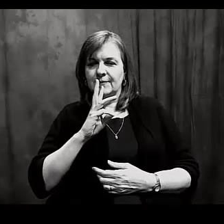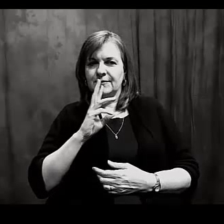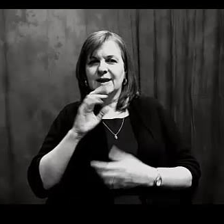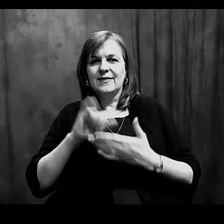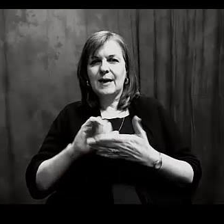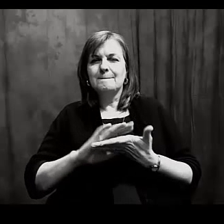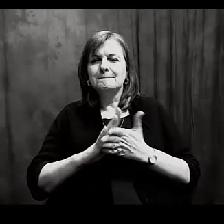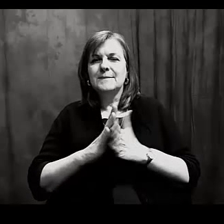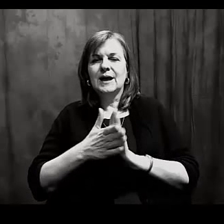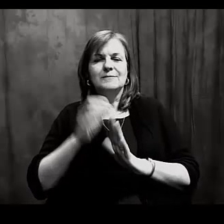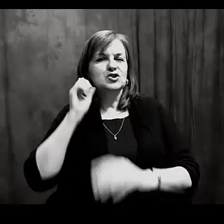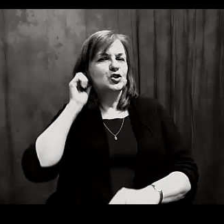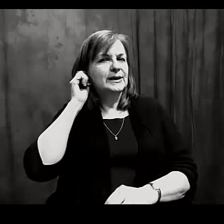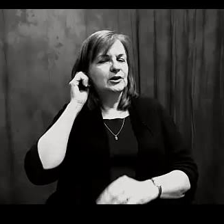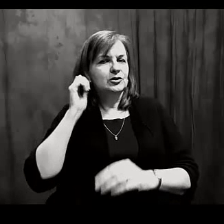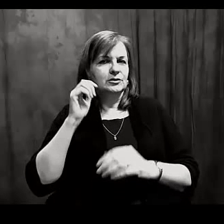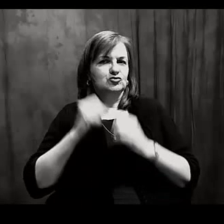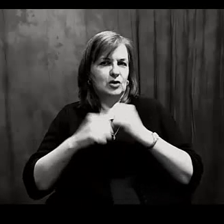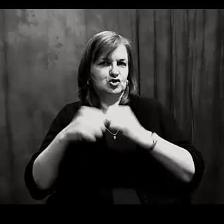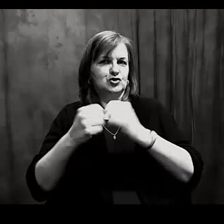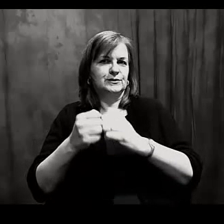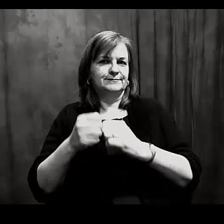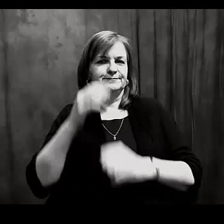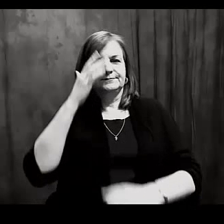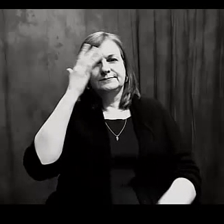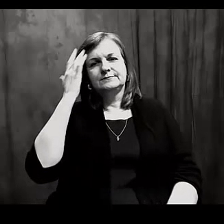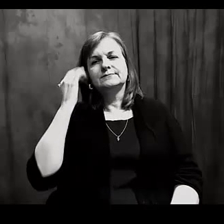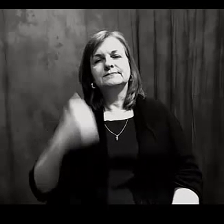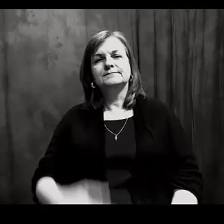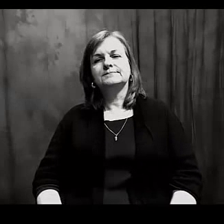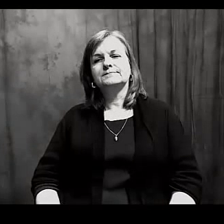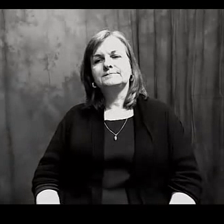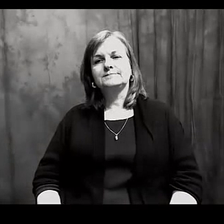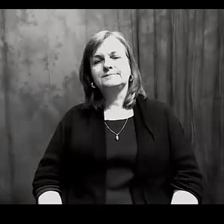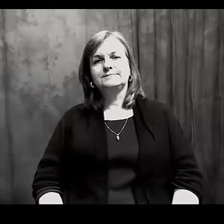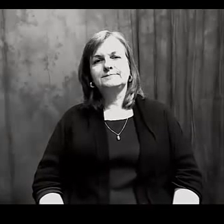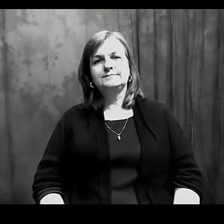become associated with ear structures. So we'll look at that.